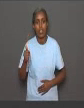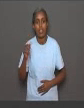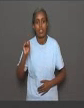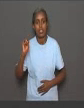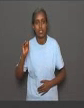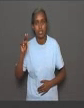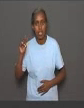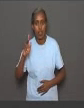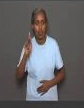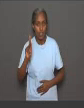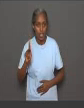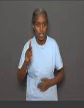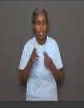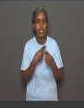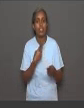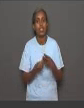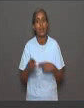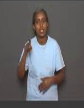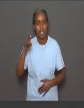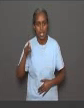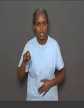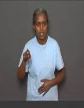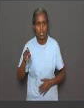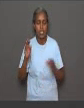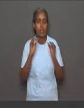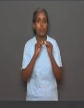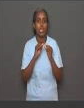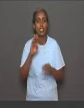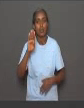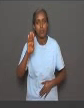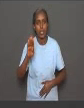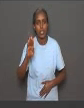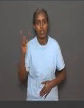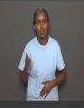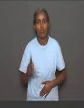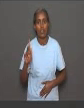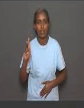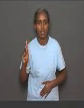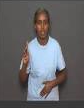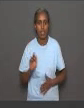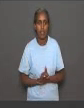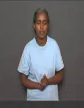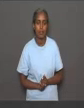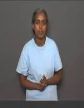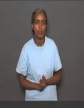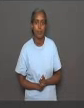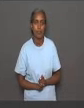sine of k times x plus b over k.